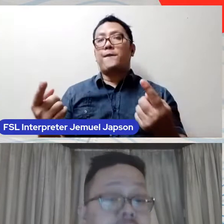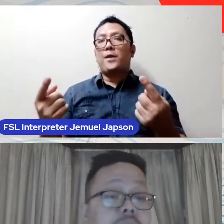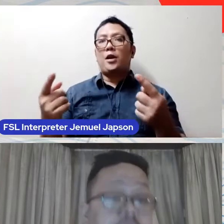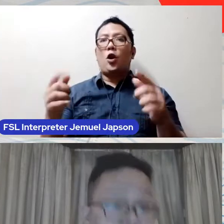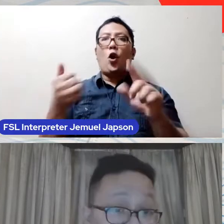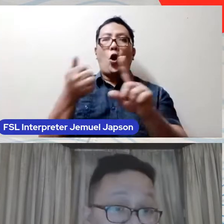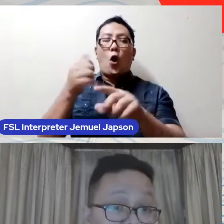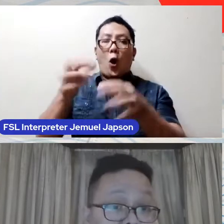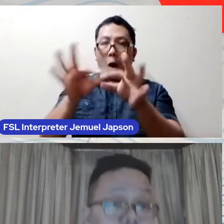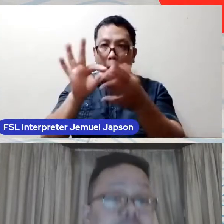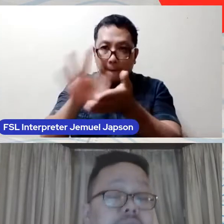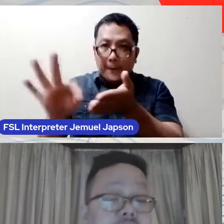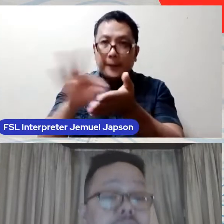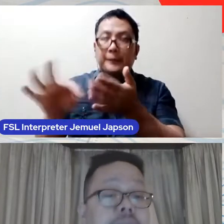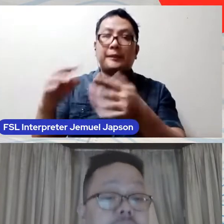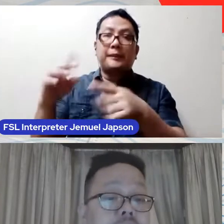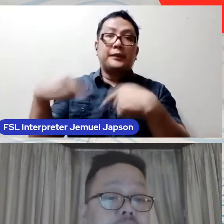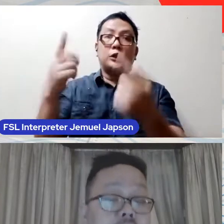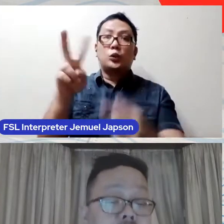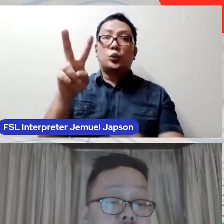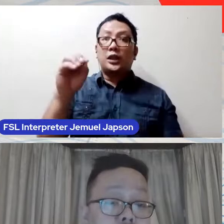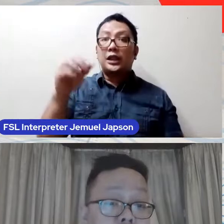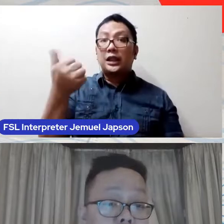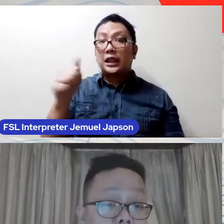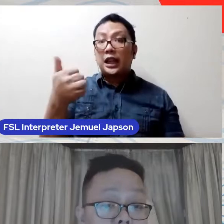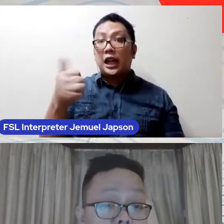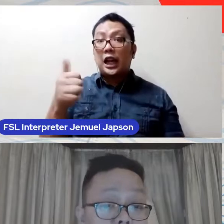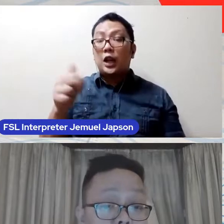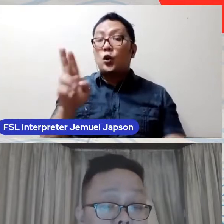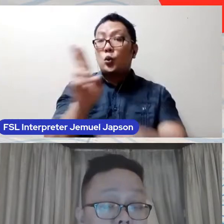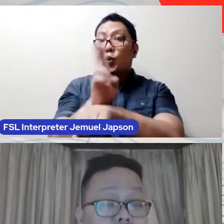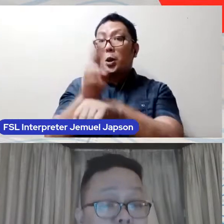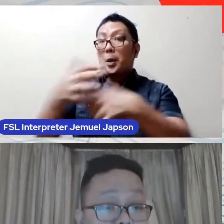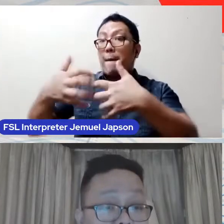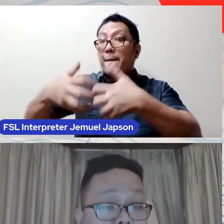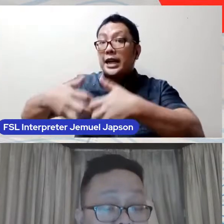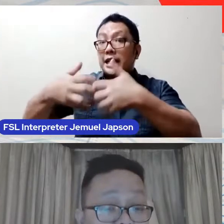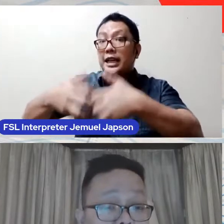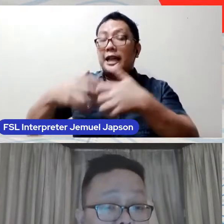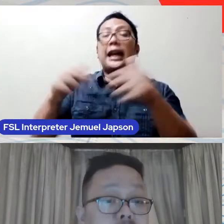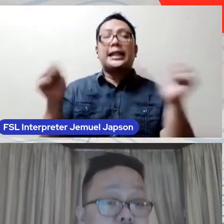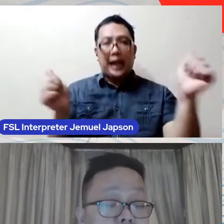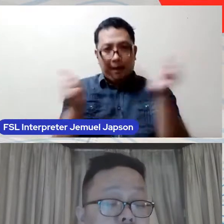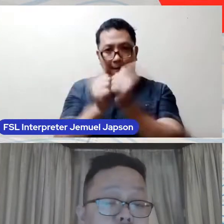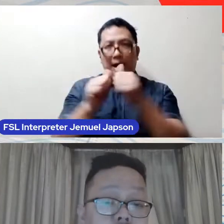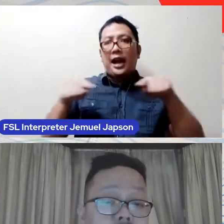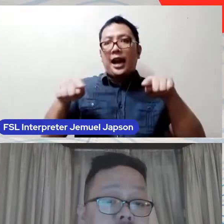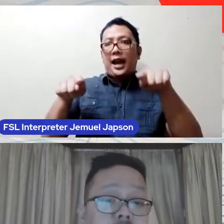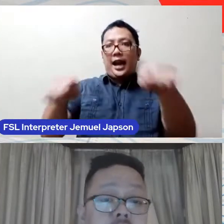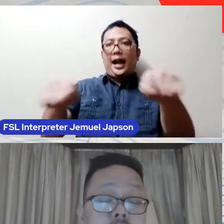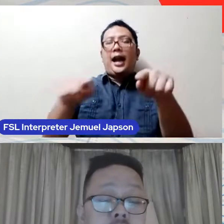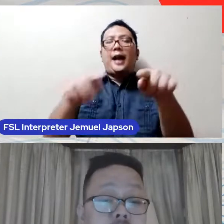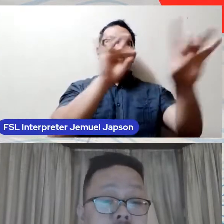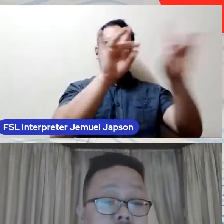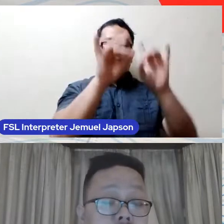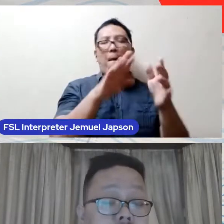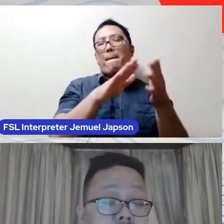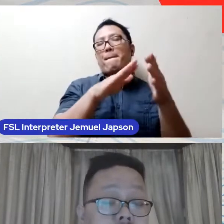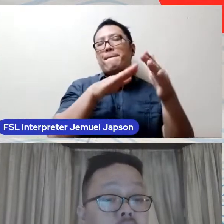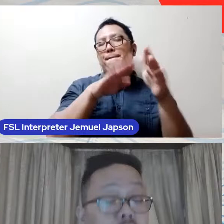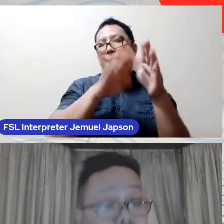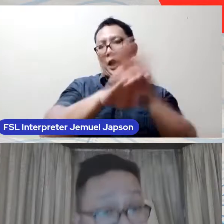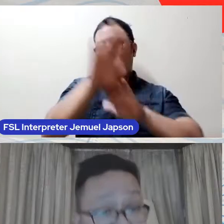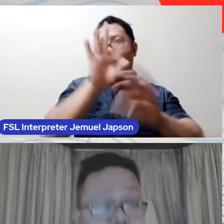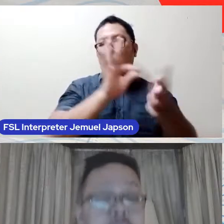as 2010, kasama na yung random manual audit, no? Random manual audit was part of the process from the very